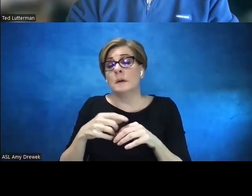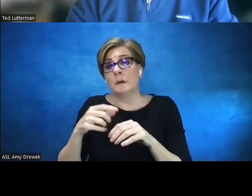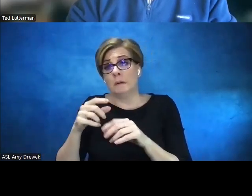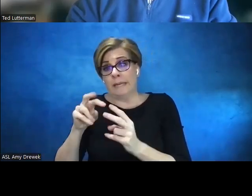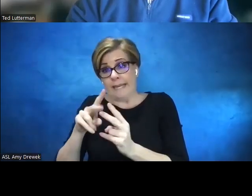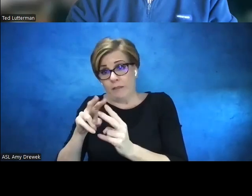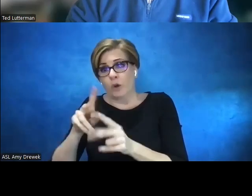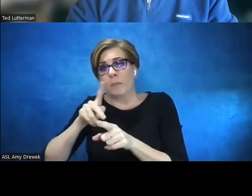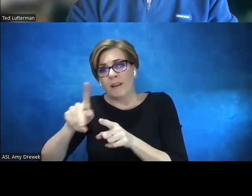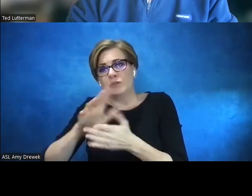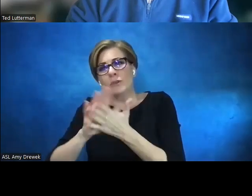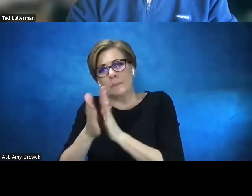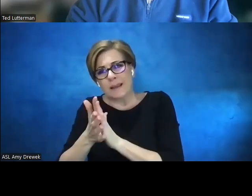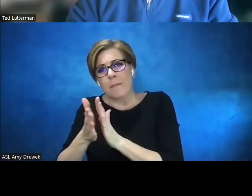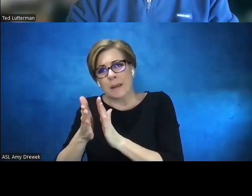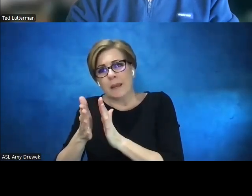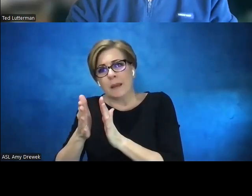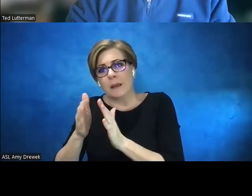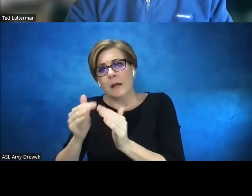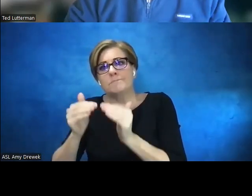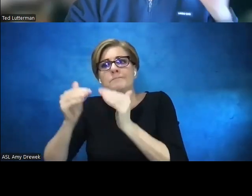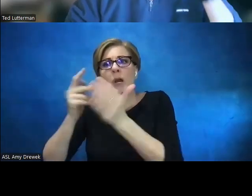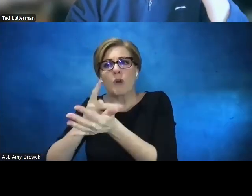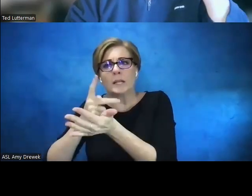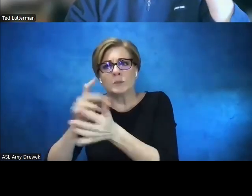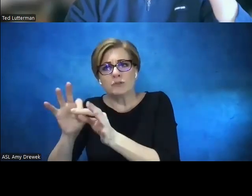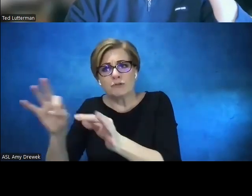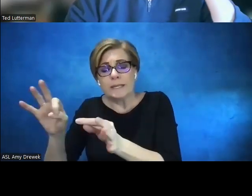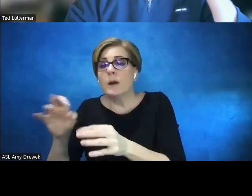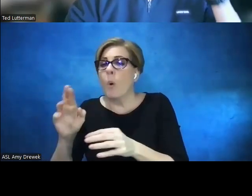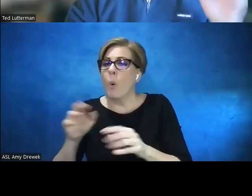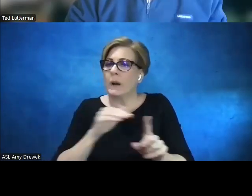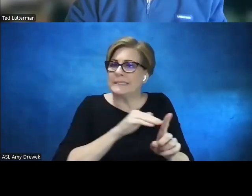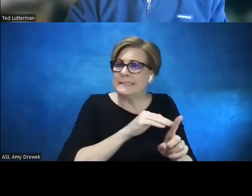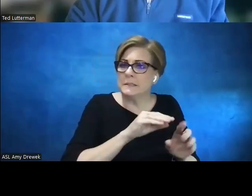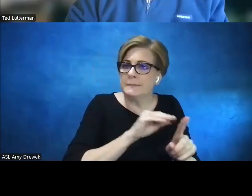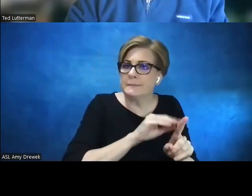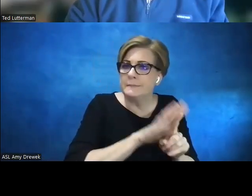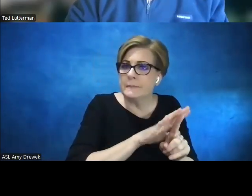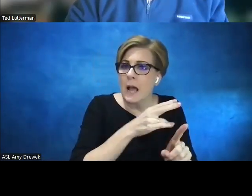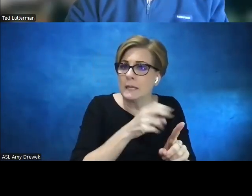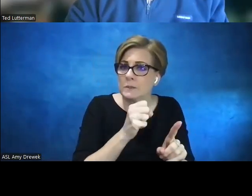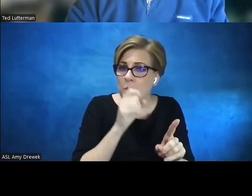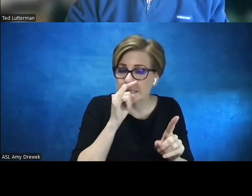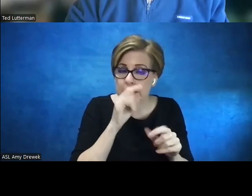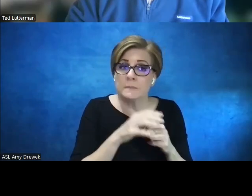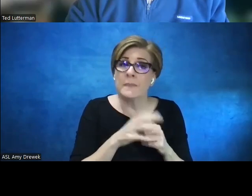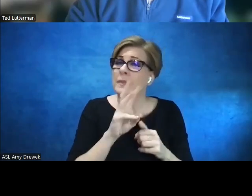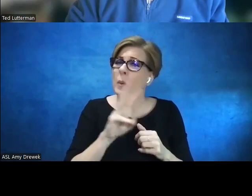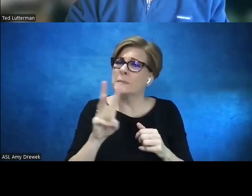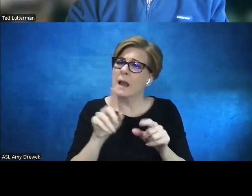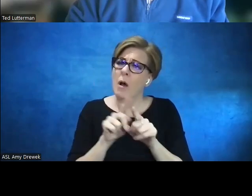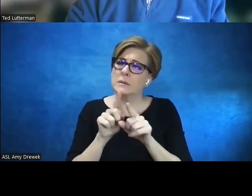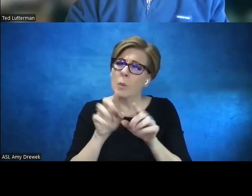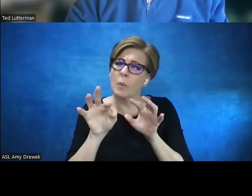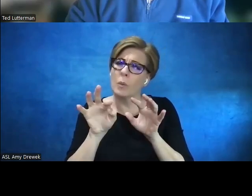school degree to introducing high school kids. And again, on the website for states, there are some details, with states